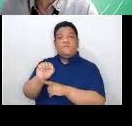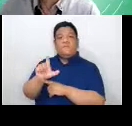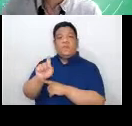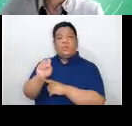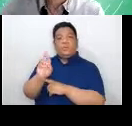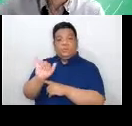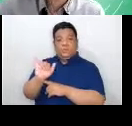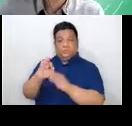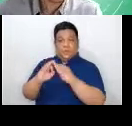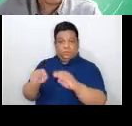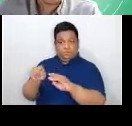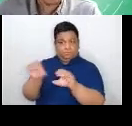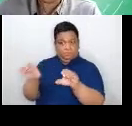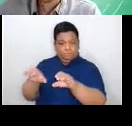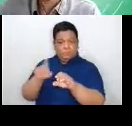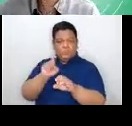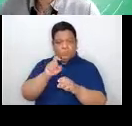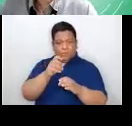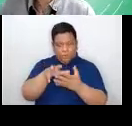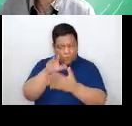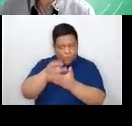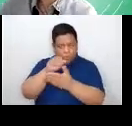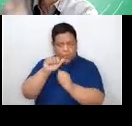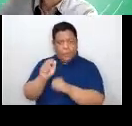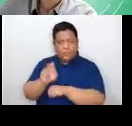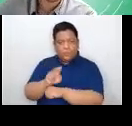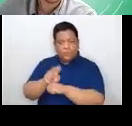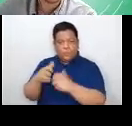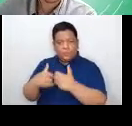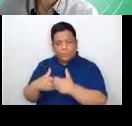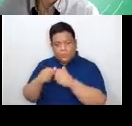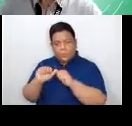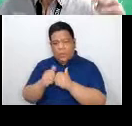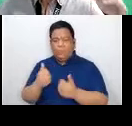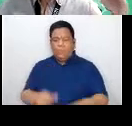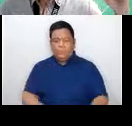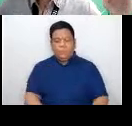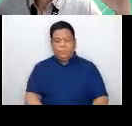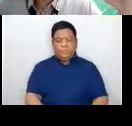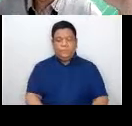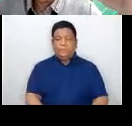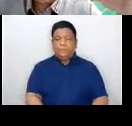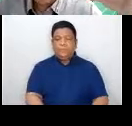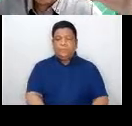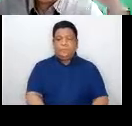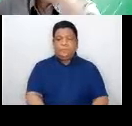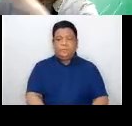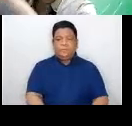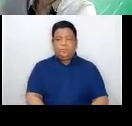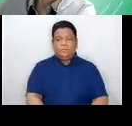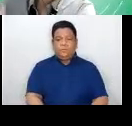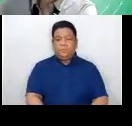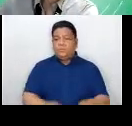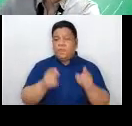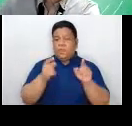would have to learn how to use those machineries. You'd have to learn how to operate them there. But what happened was, when they took